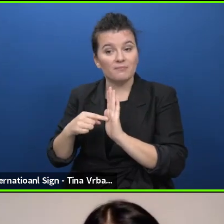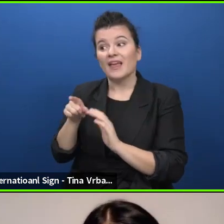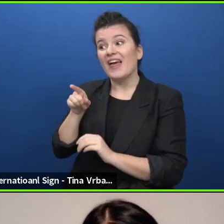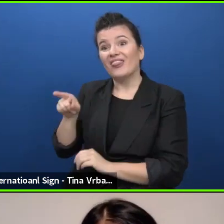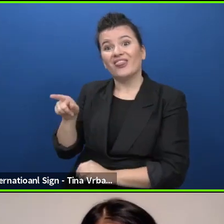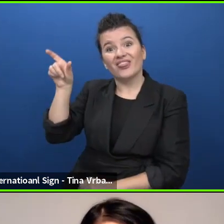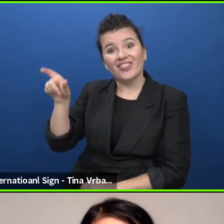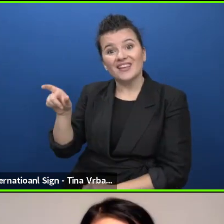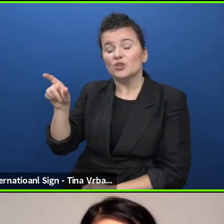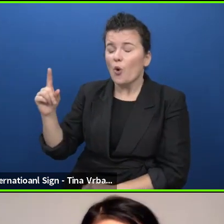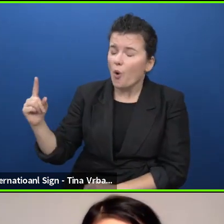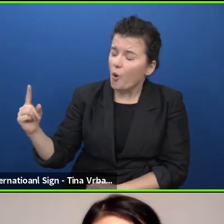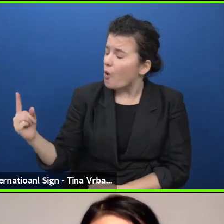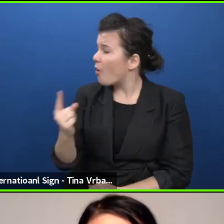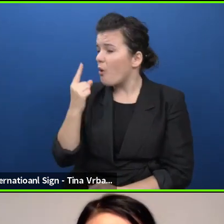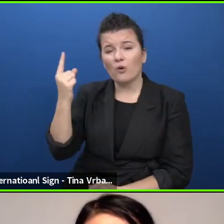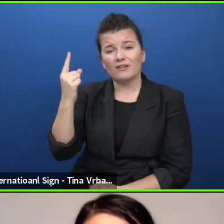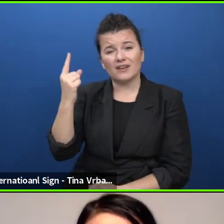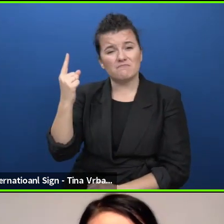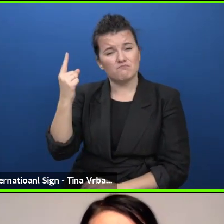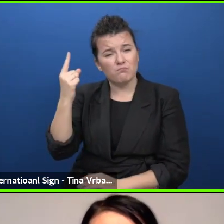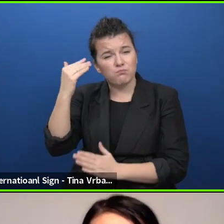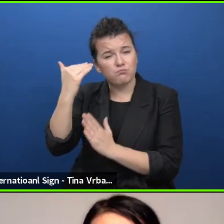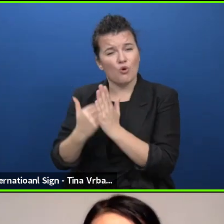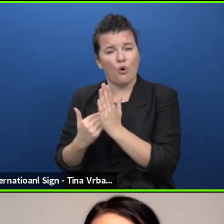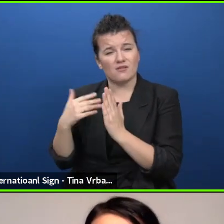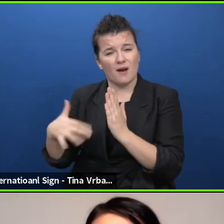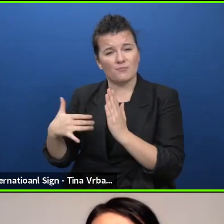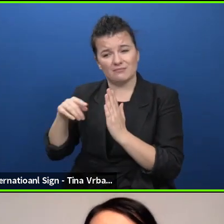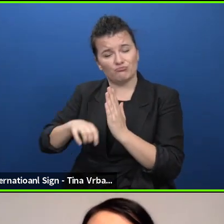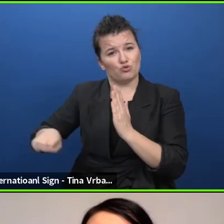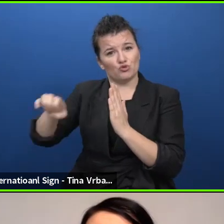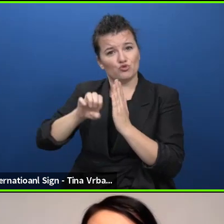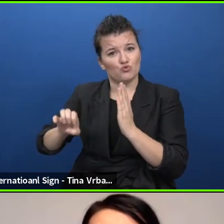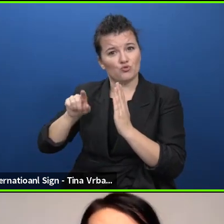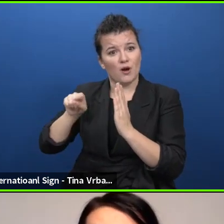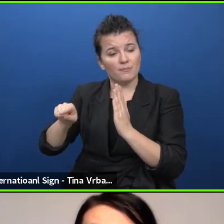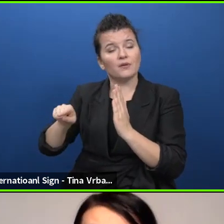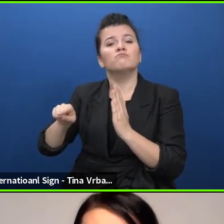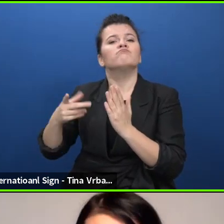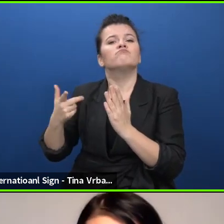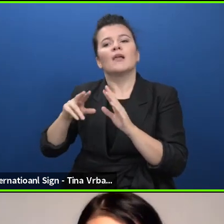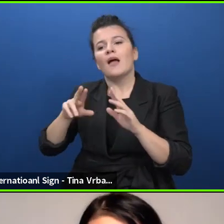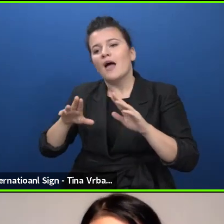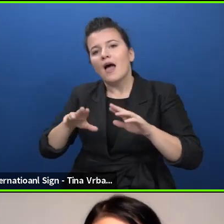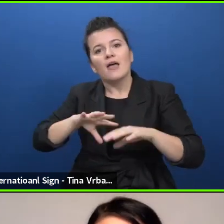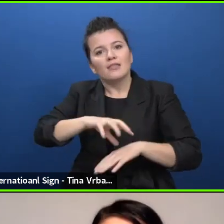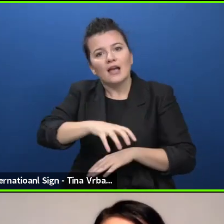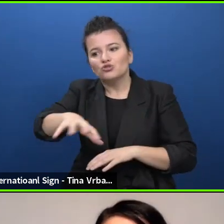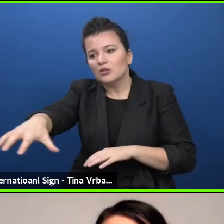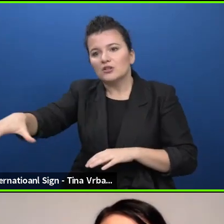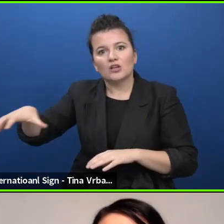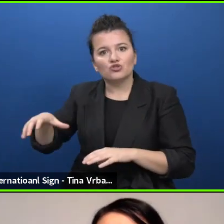in Europe that specifically supports and funds international collaboration for culture.